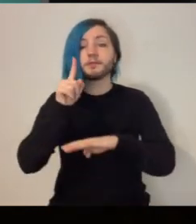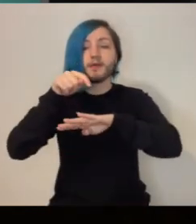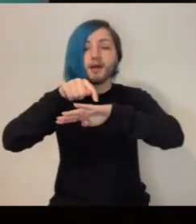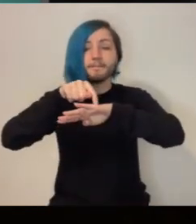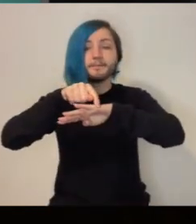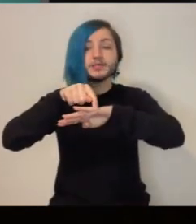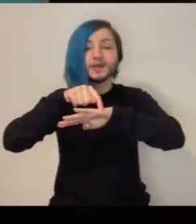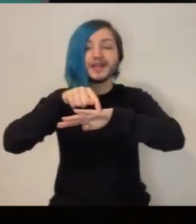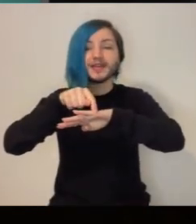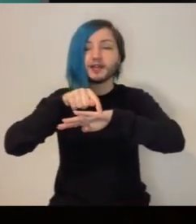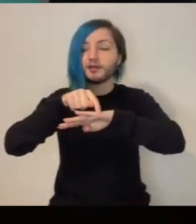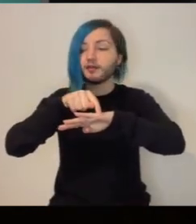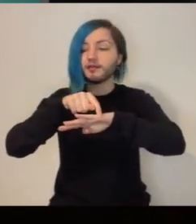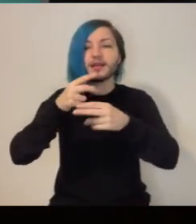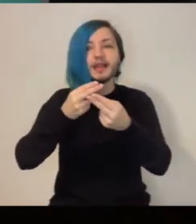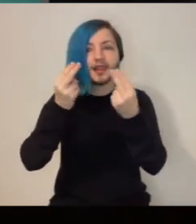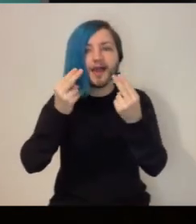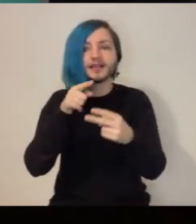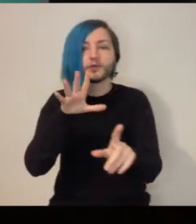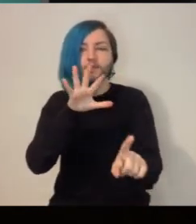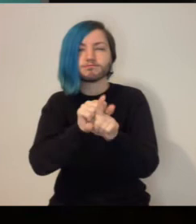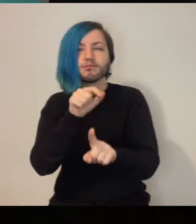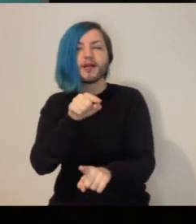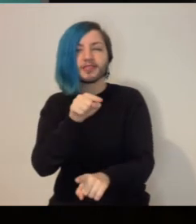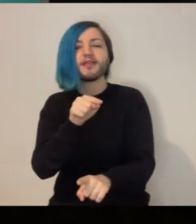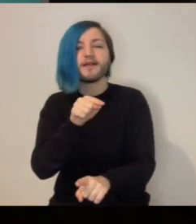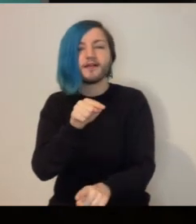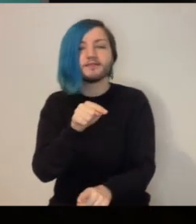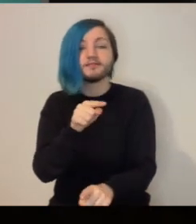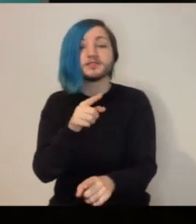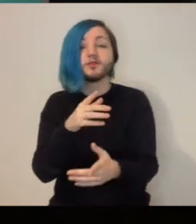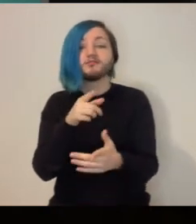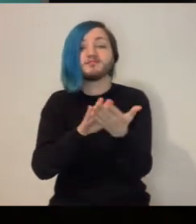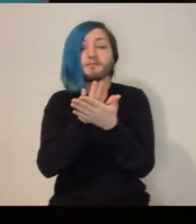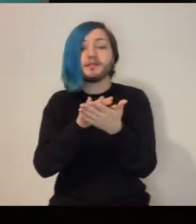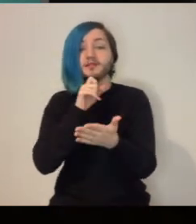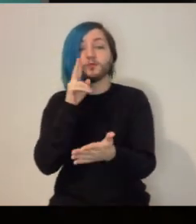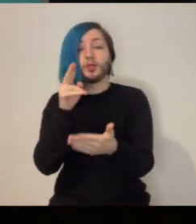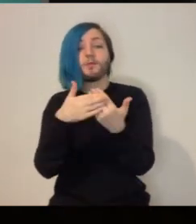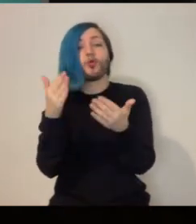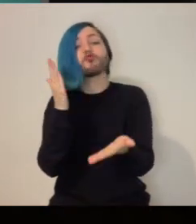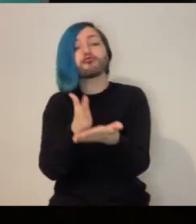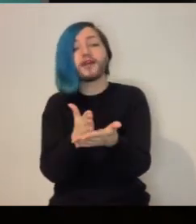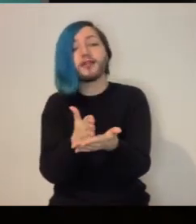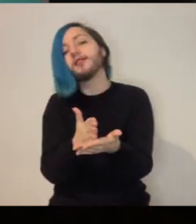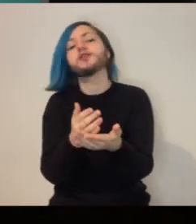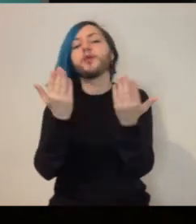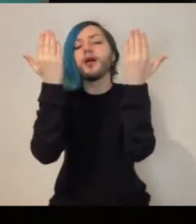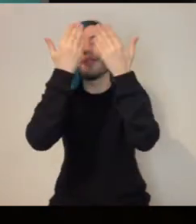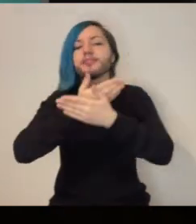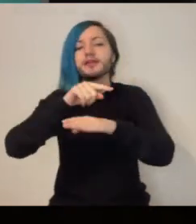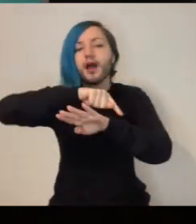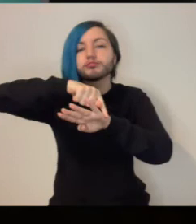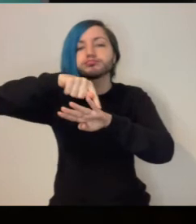But then it's light joining these two. So that's the kind of thing you're looking for. That's what will give you the realism. That dark